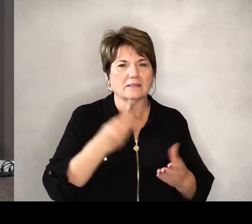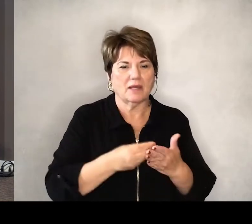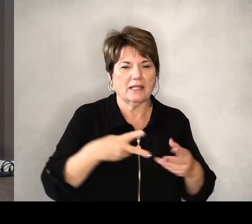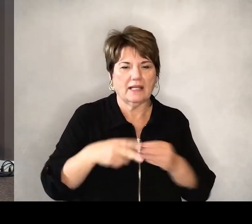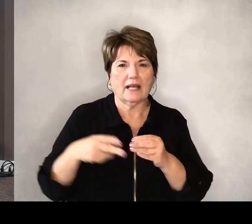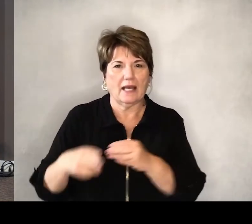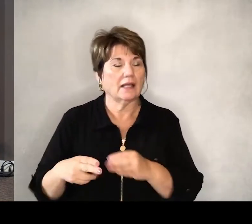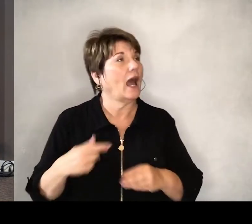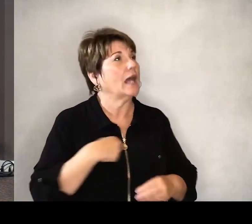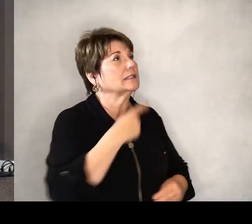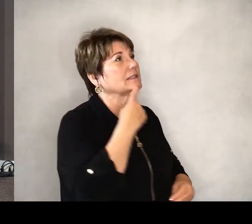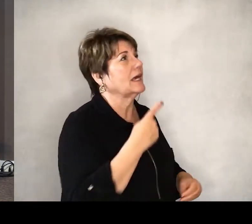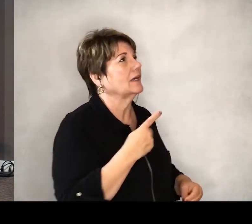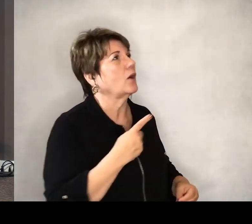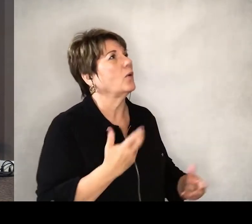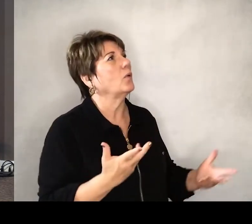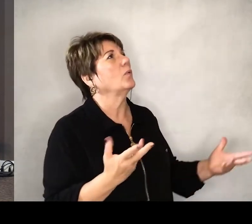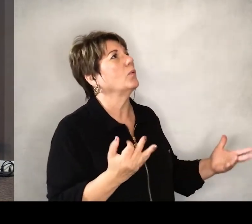huh?